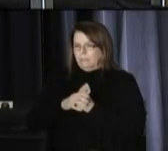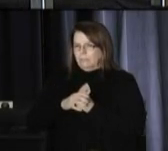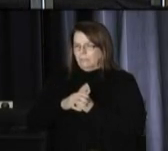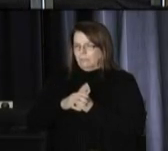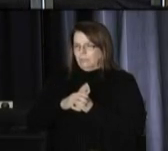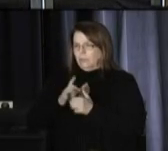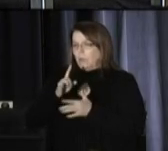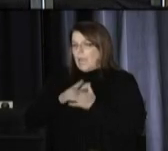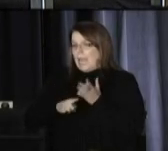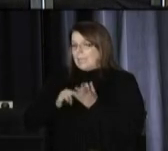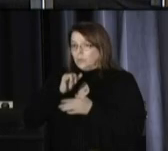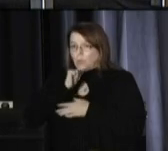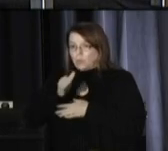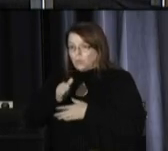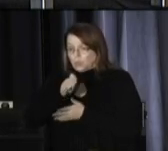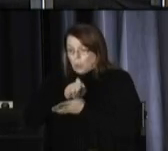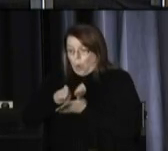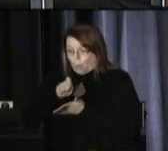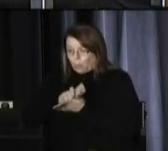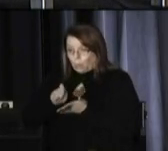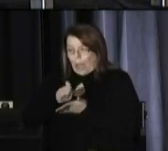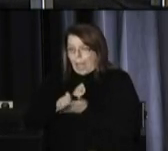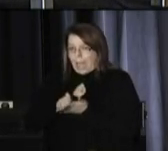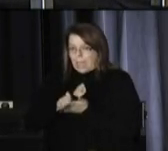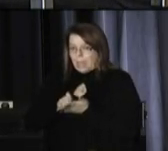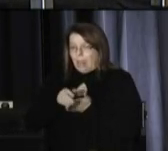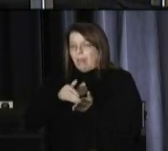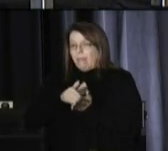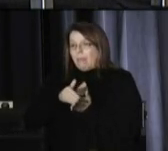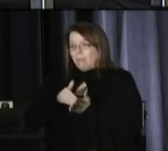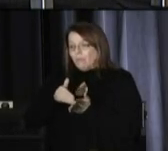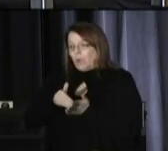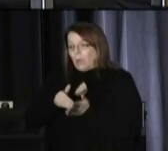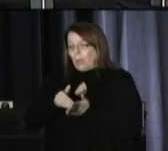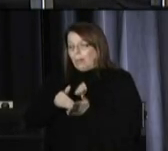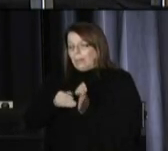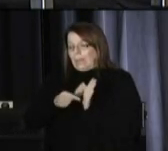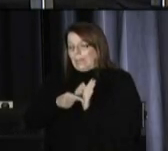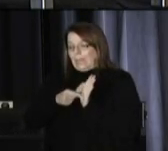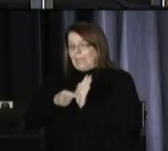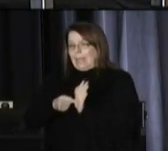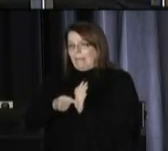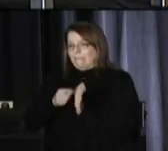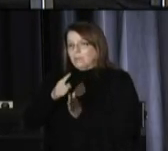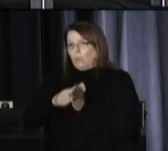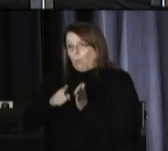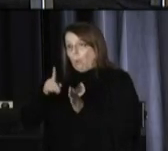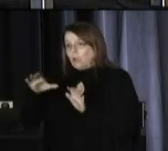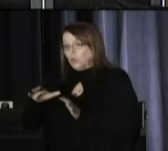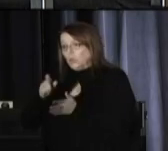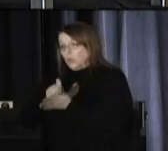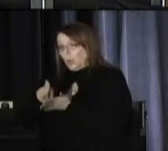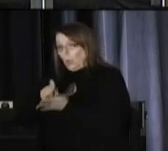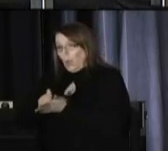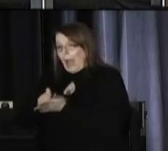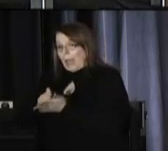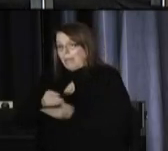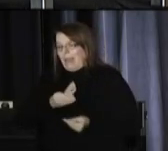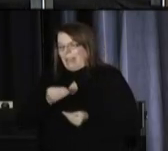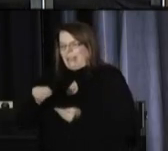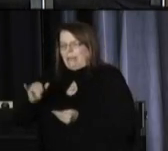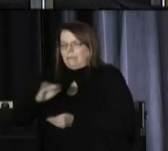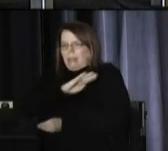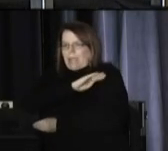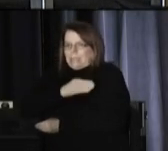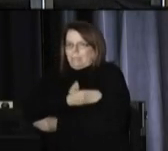it's what you don't write that frequently gives what you do write its power. I